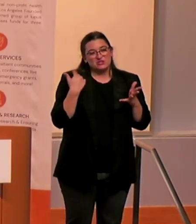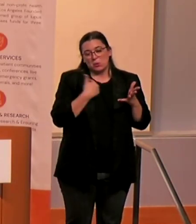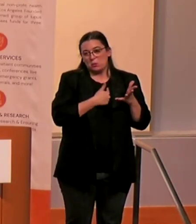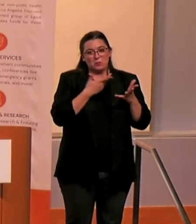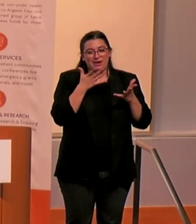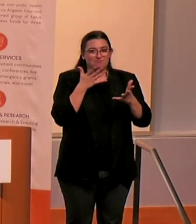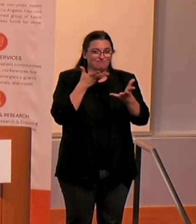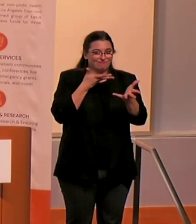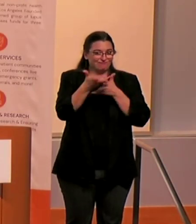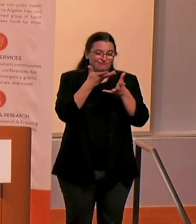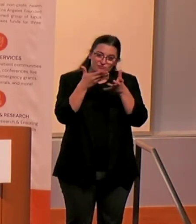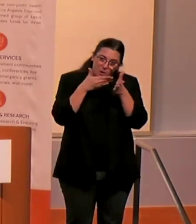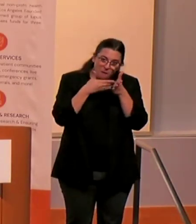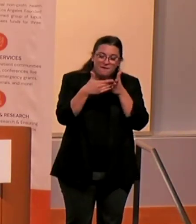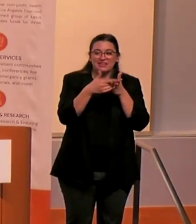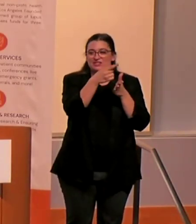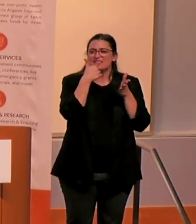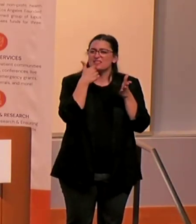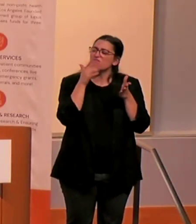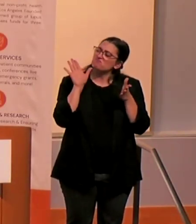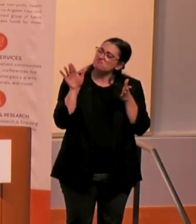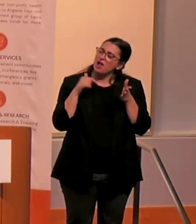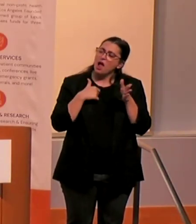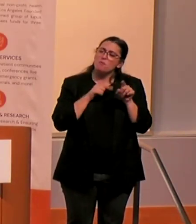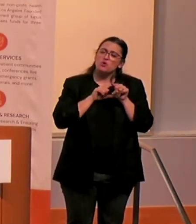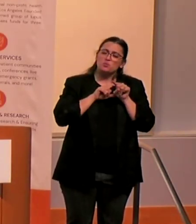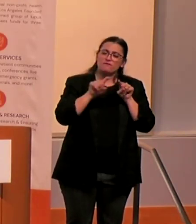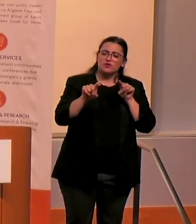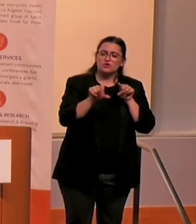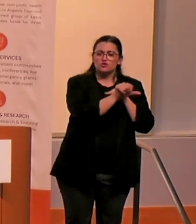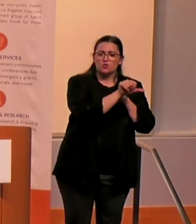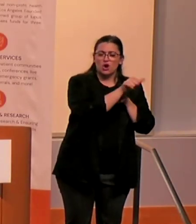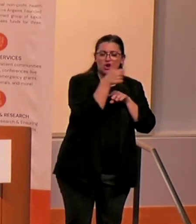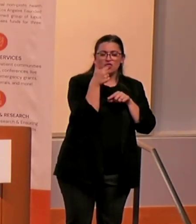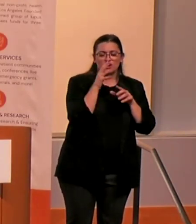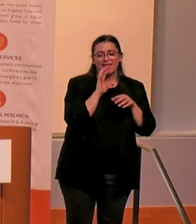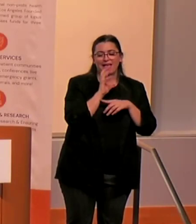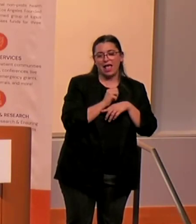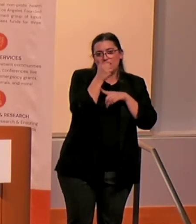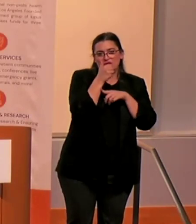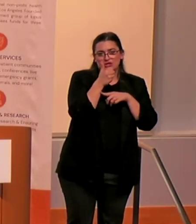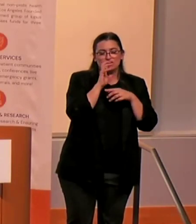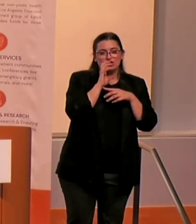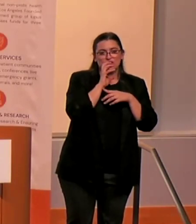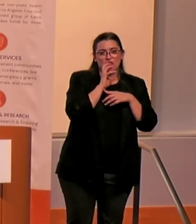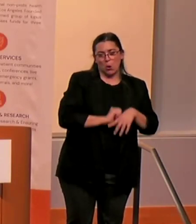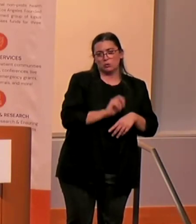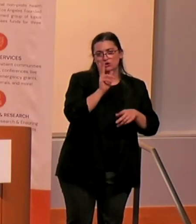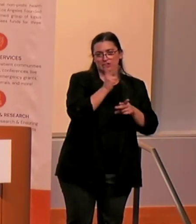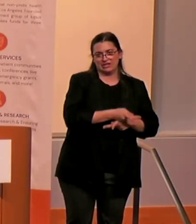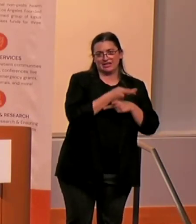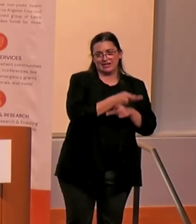so much. She said, let me refer you to an elderly care doctor who only sees elderly